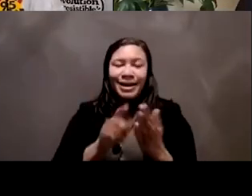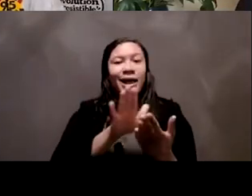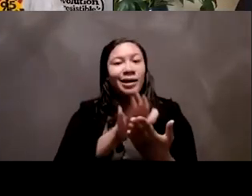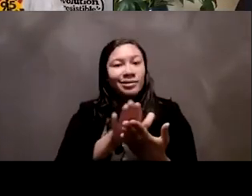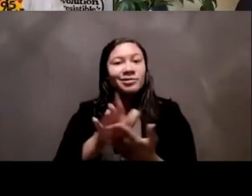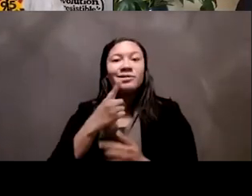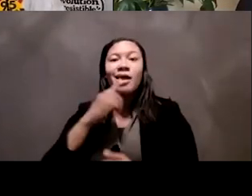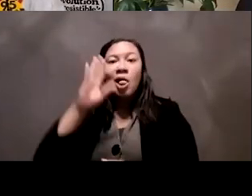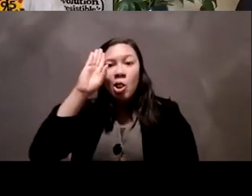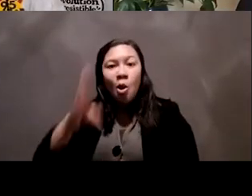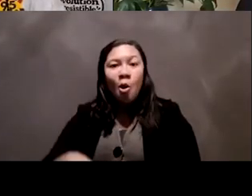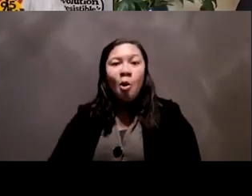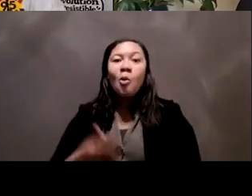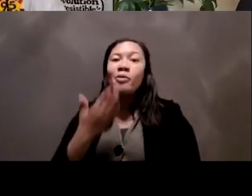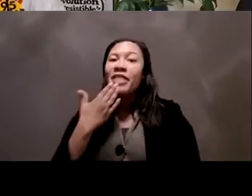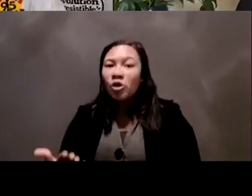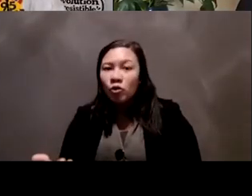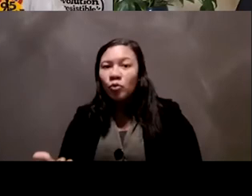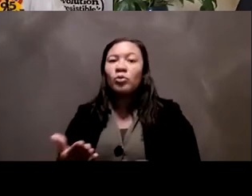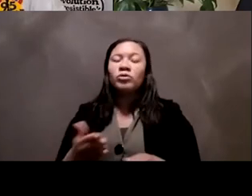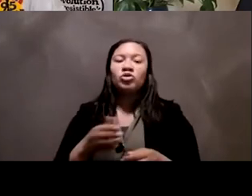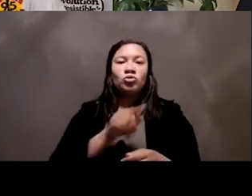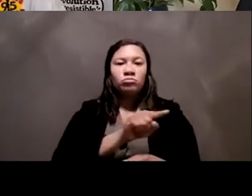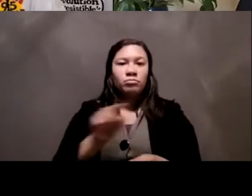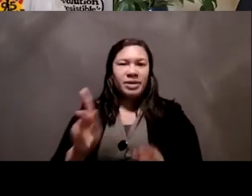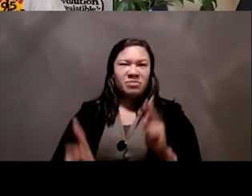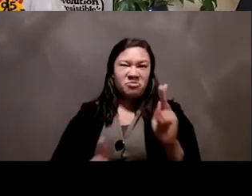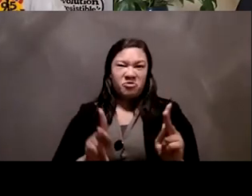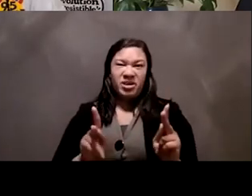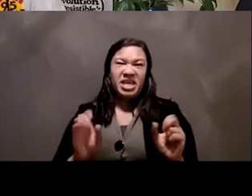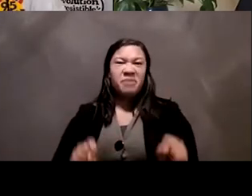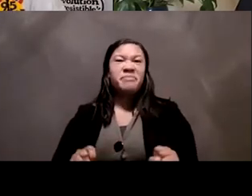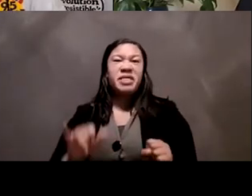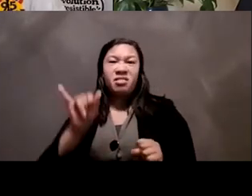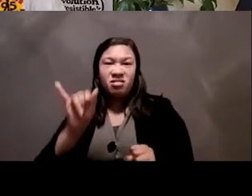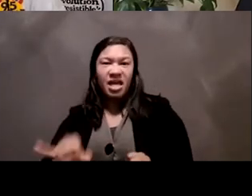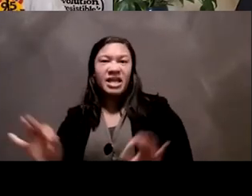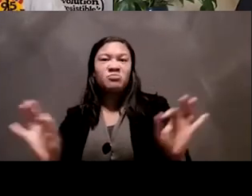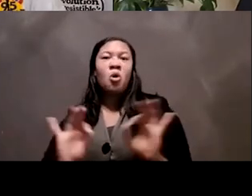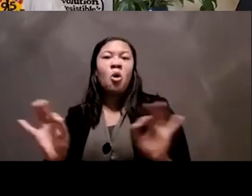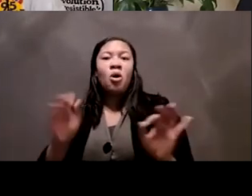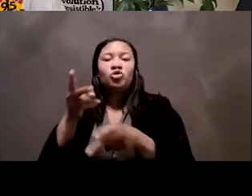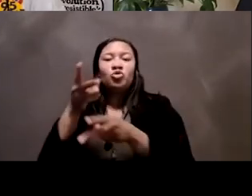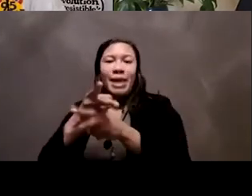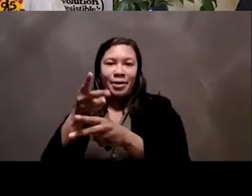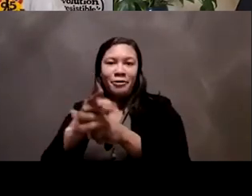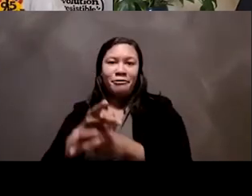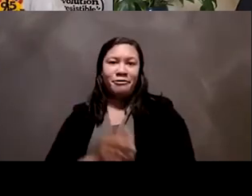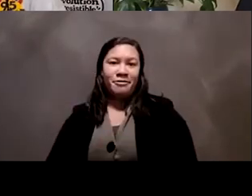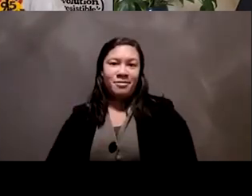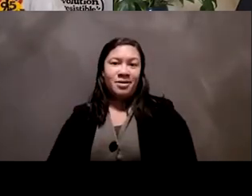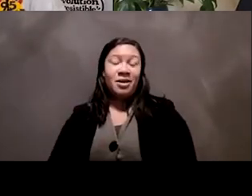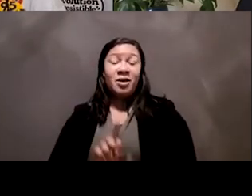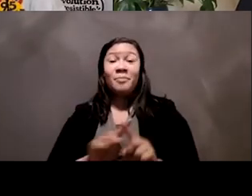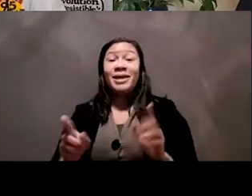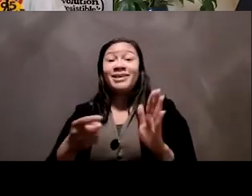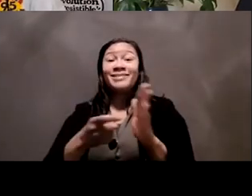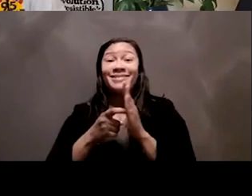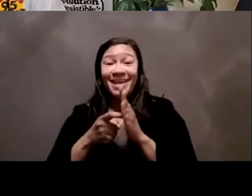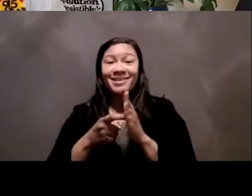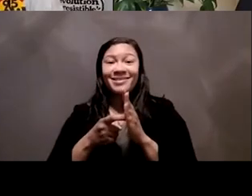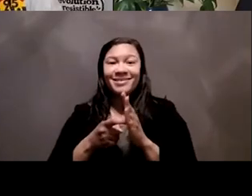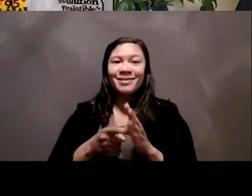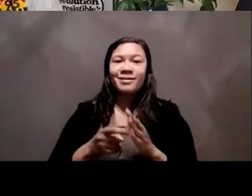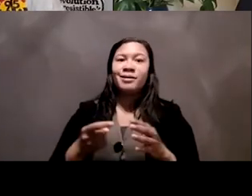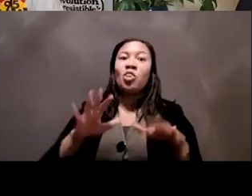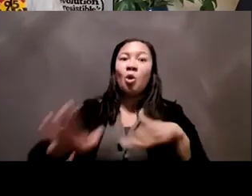that, again, it takes, I mean, it takes a village is such a, I feel